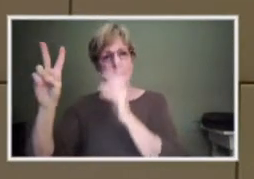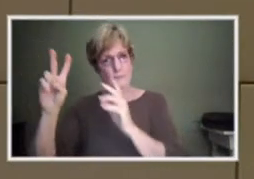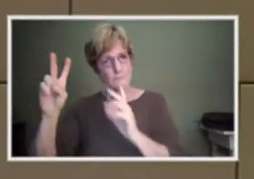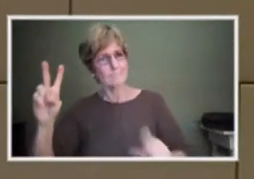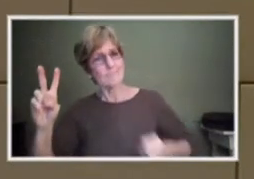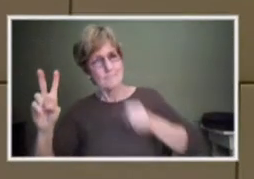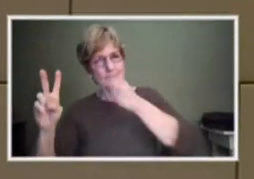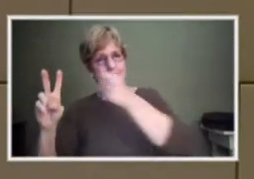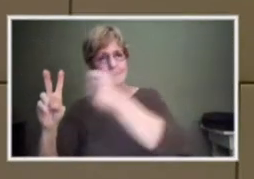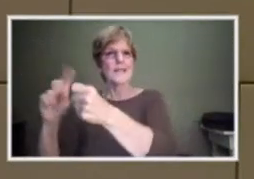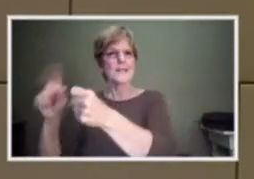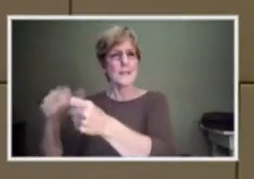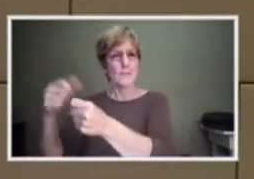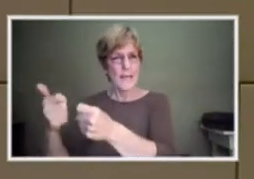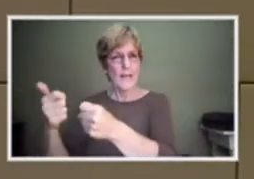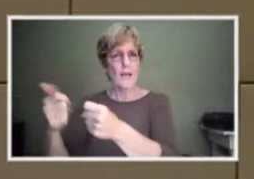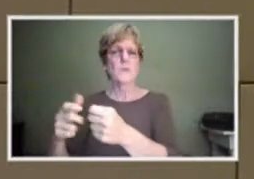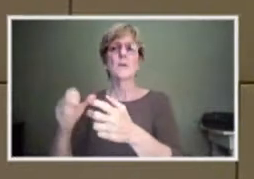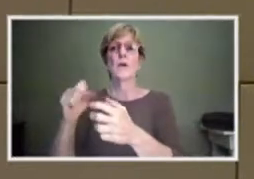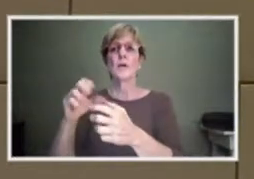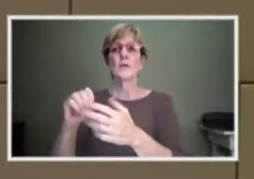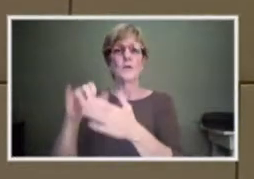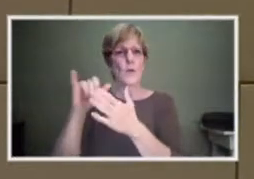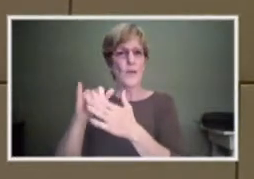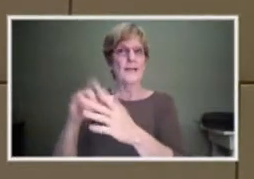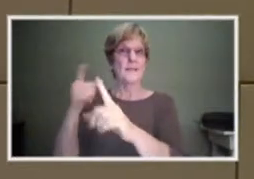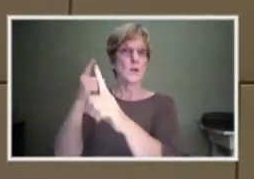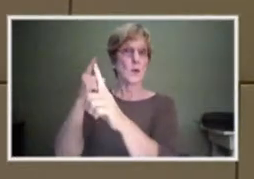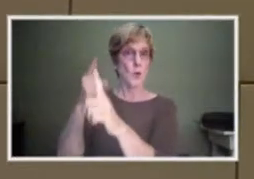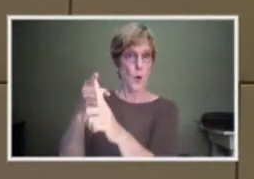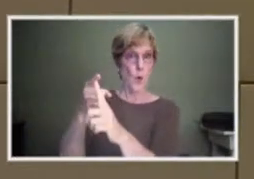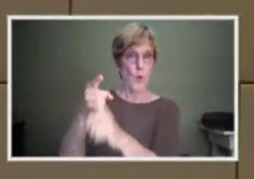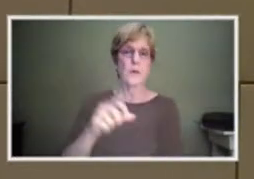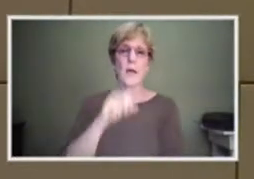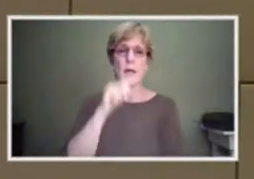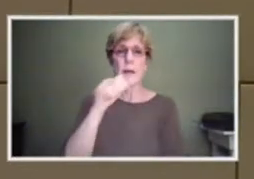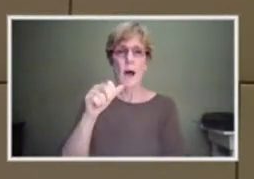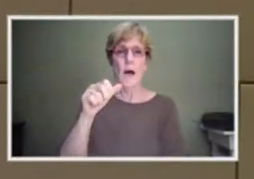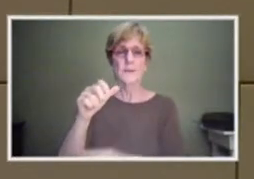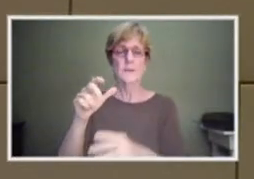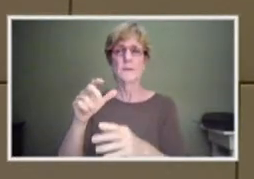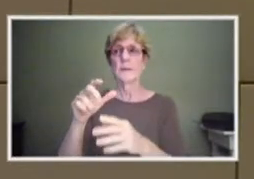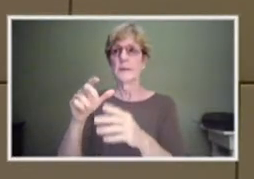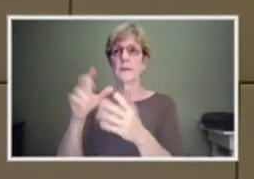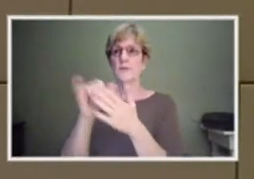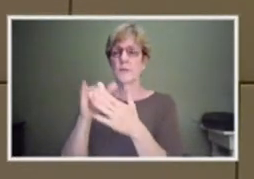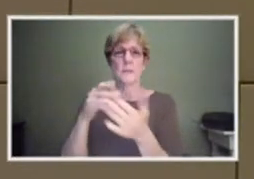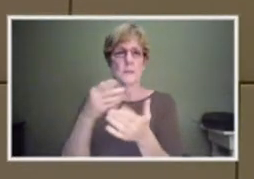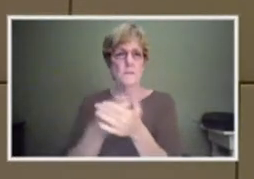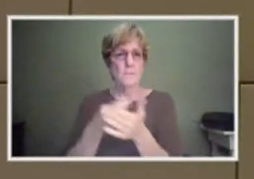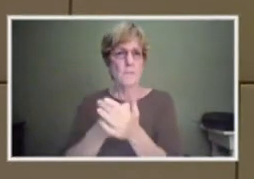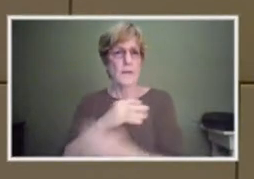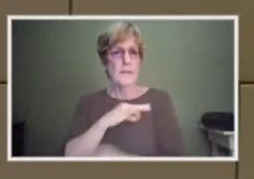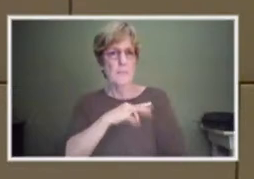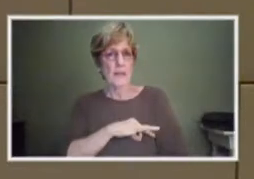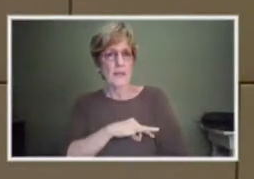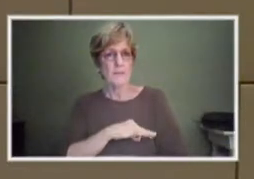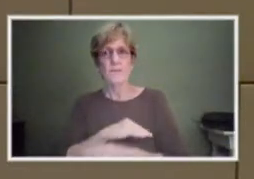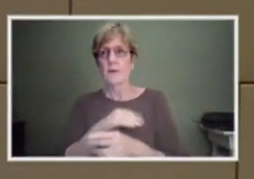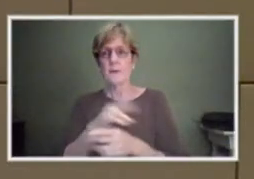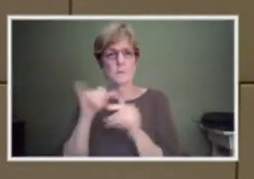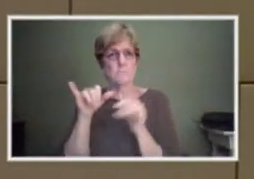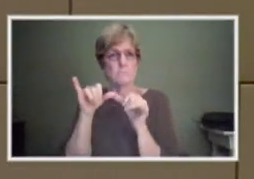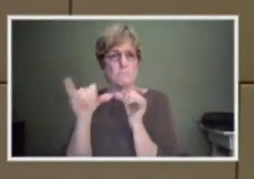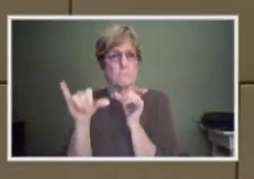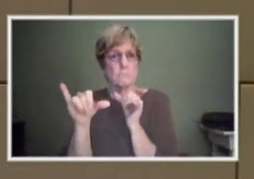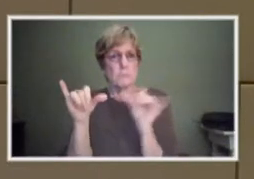that's a side note goal and not something directly tied to the financial benefits we're pumping into it, it won't be